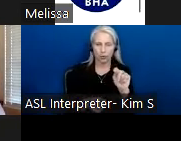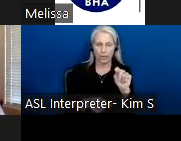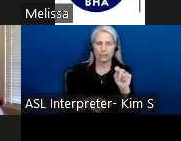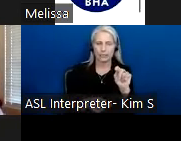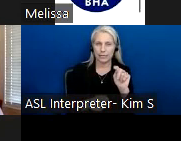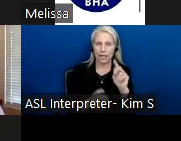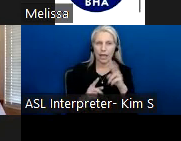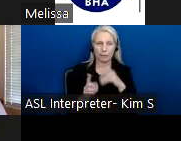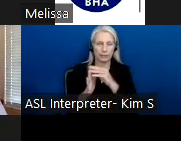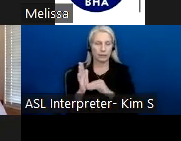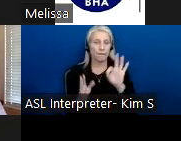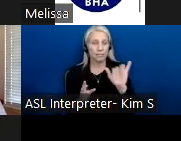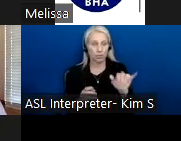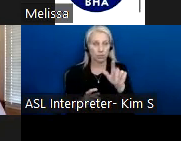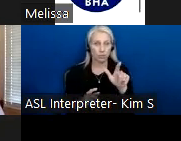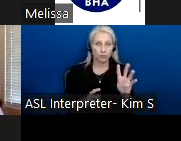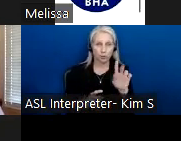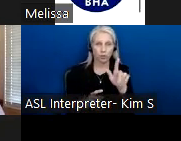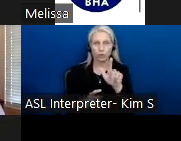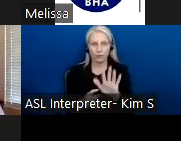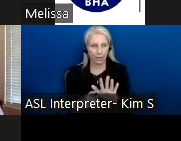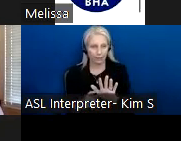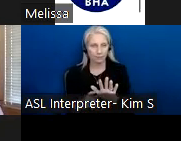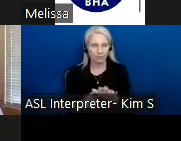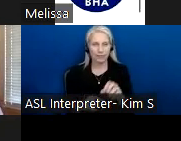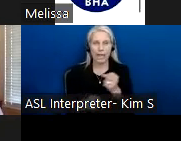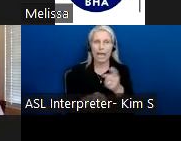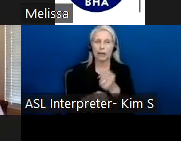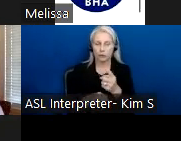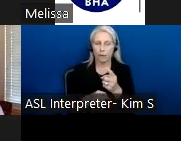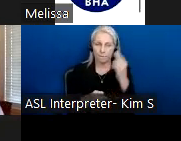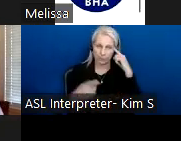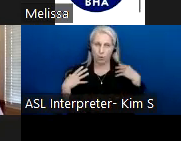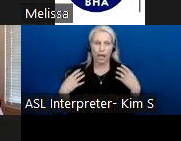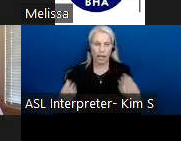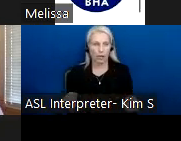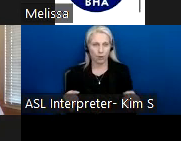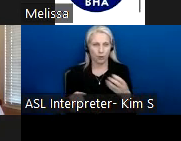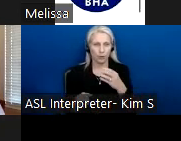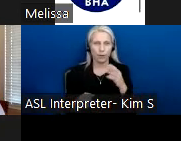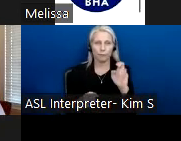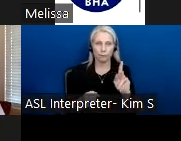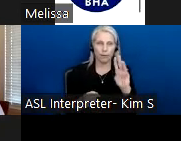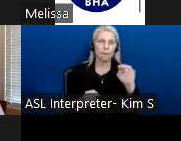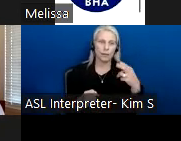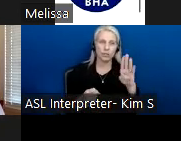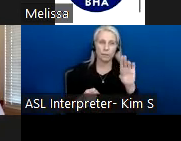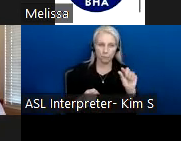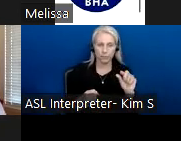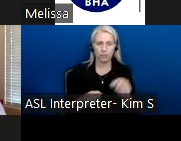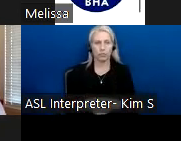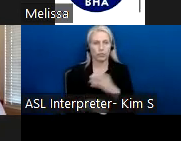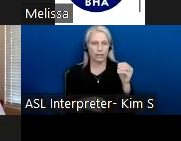year 24-25, the annual mental health block grant and substance use prevention, treatment, and recovery block